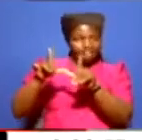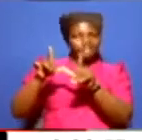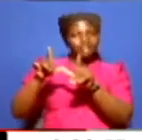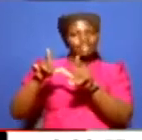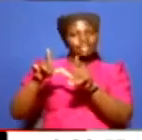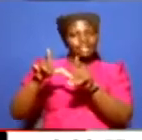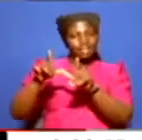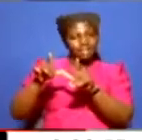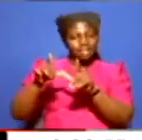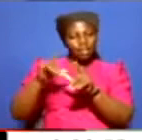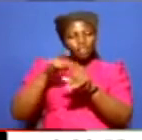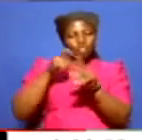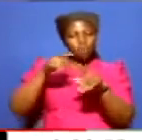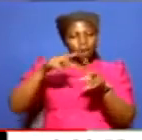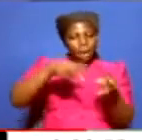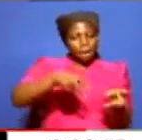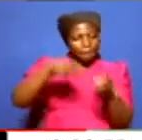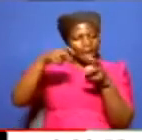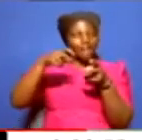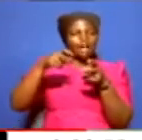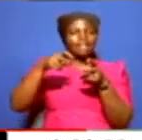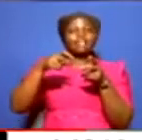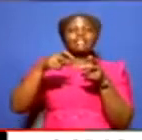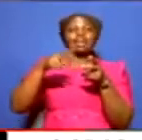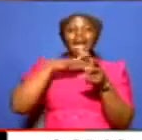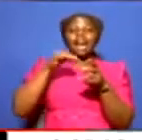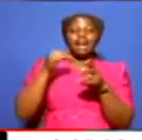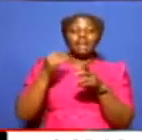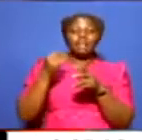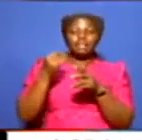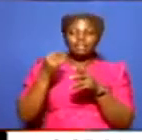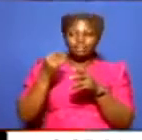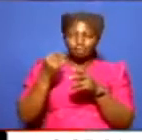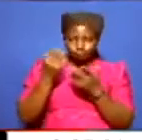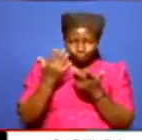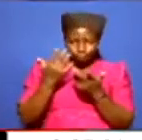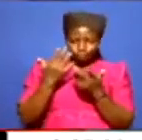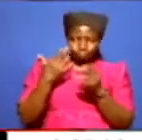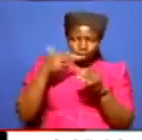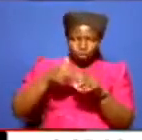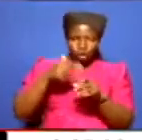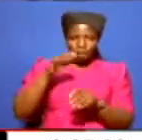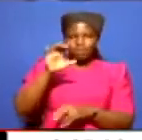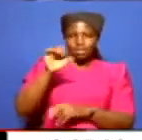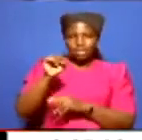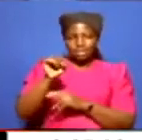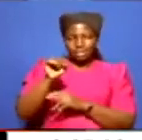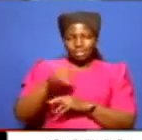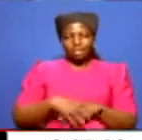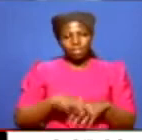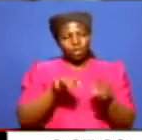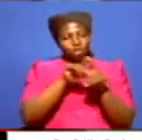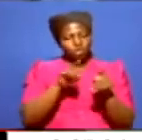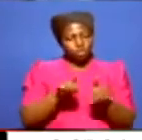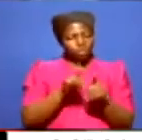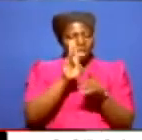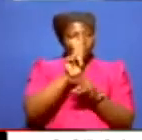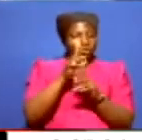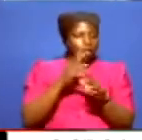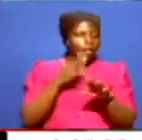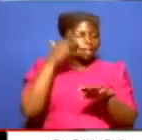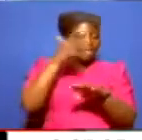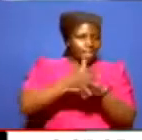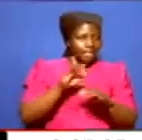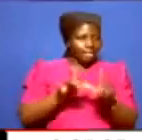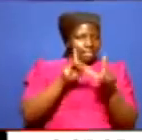from Mining and Petroleum CS John Munyes. The father accused of using the forged certificate to defraud a